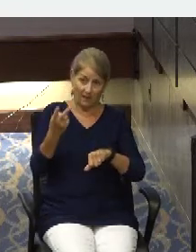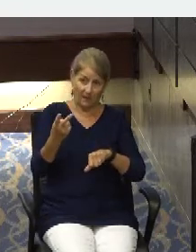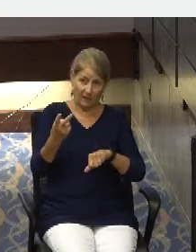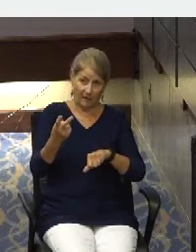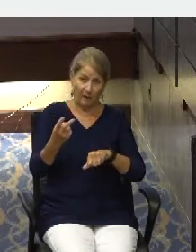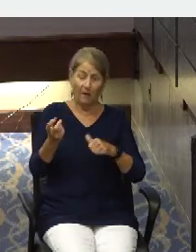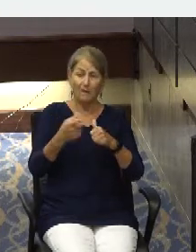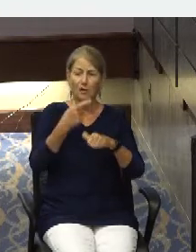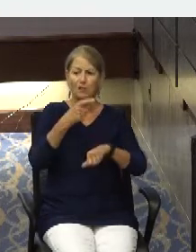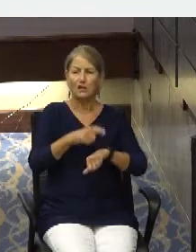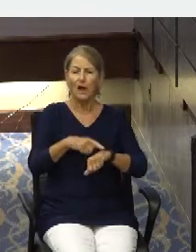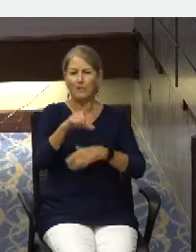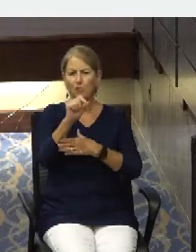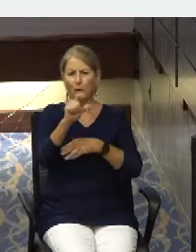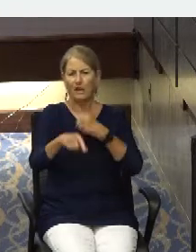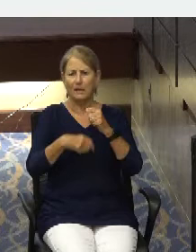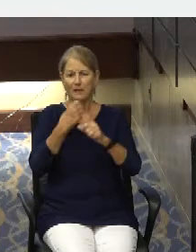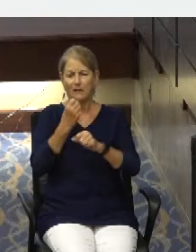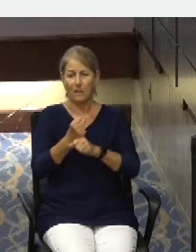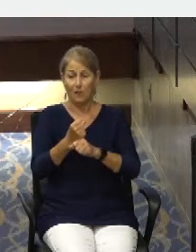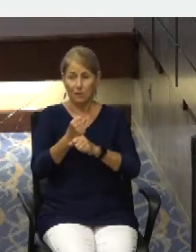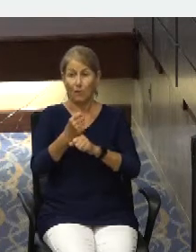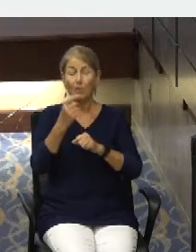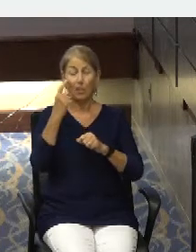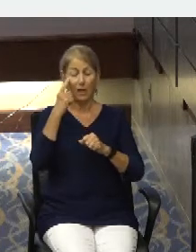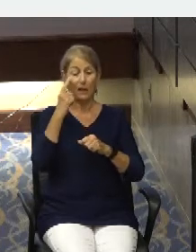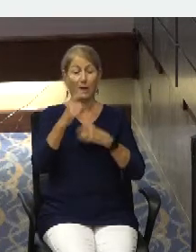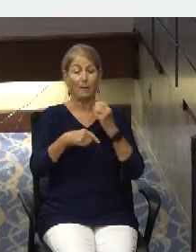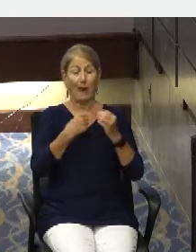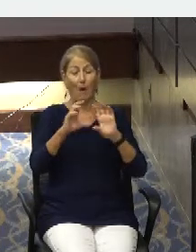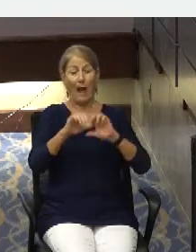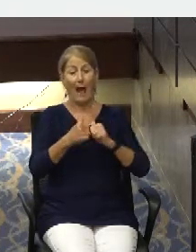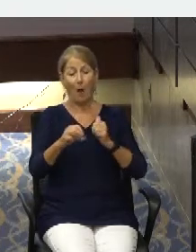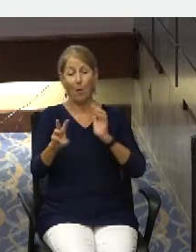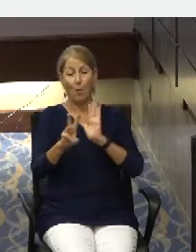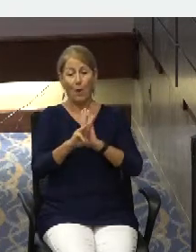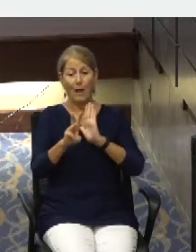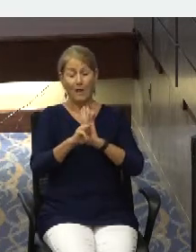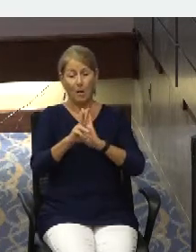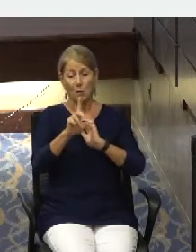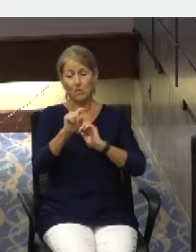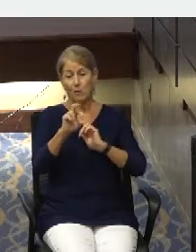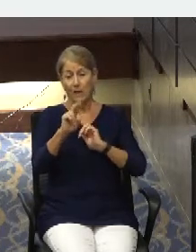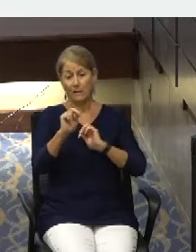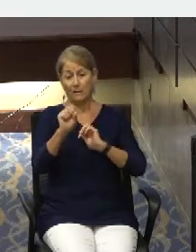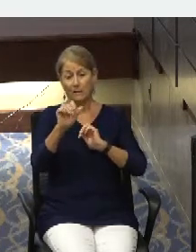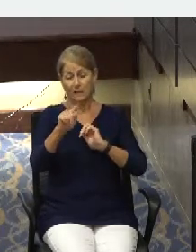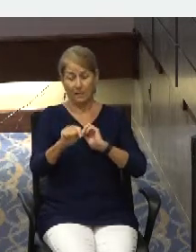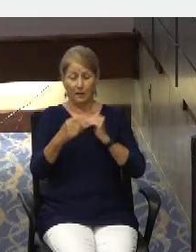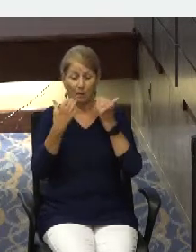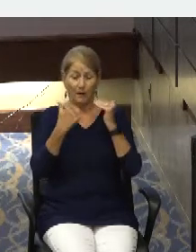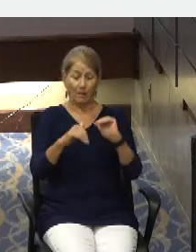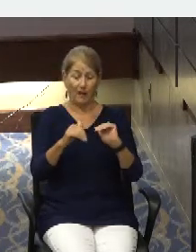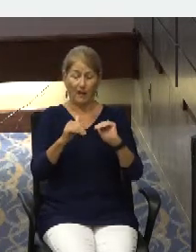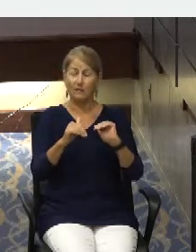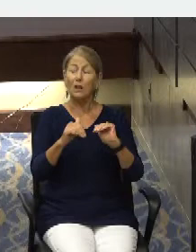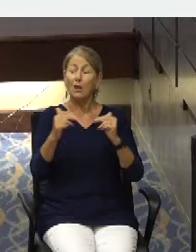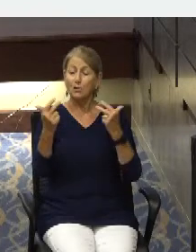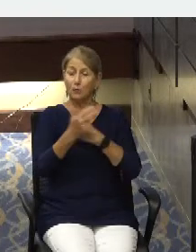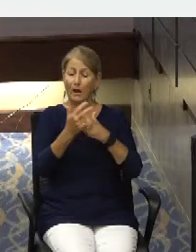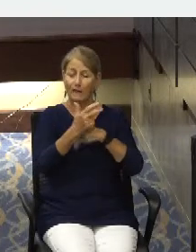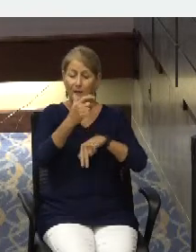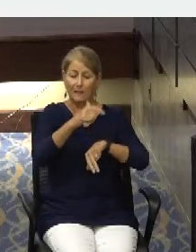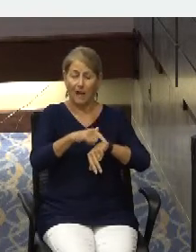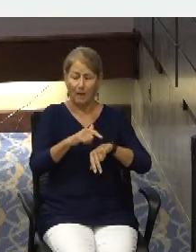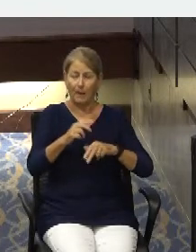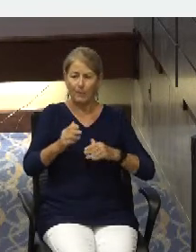how Waco Transit is delivered across the community as a means to improve connectivity, minimize travel time, and provide more freedom through transit to folks